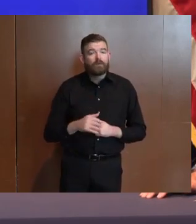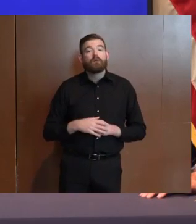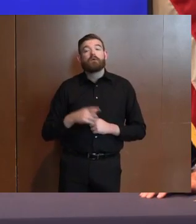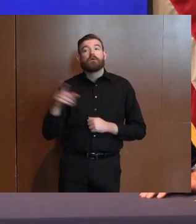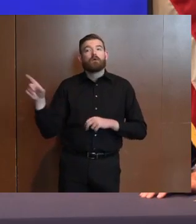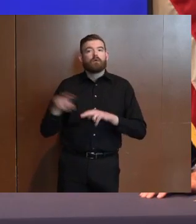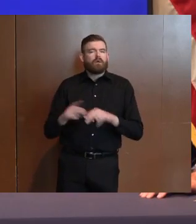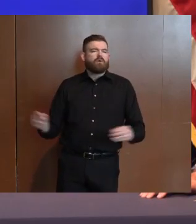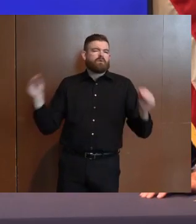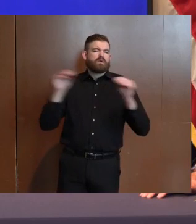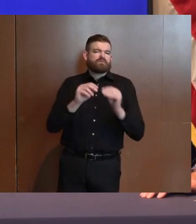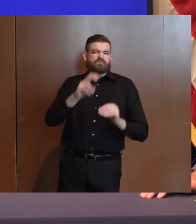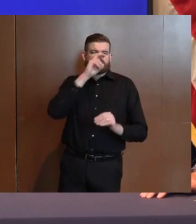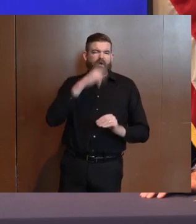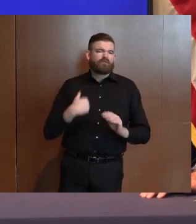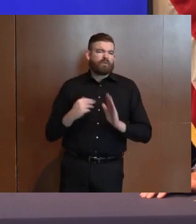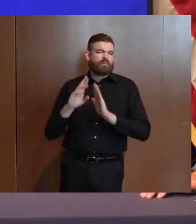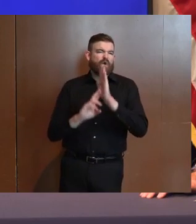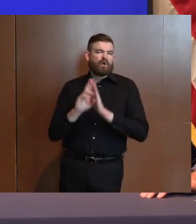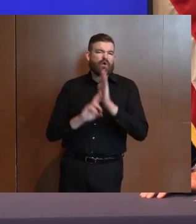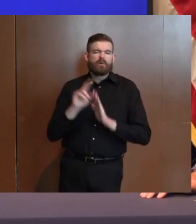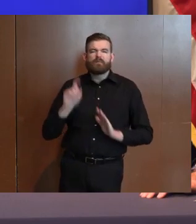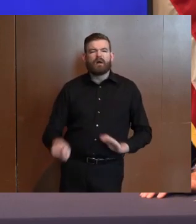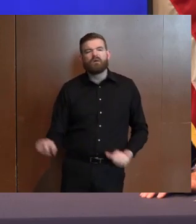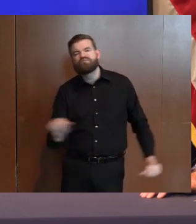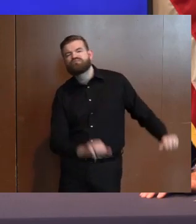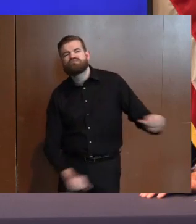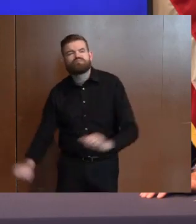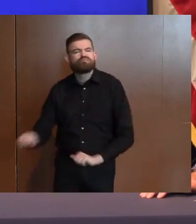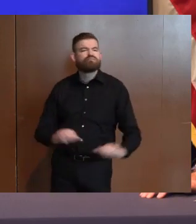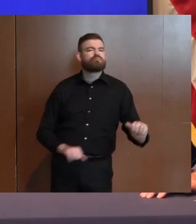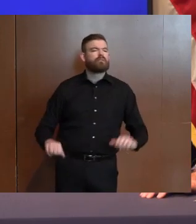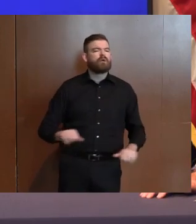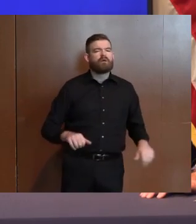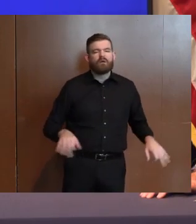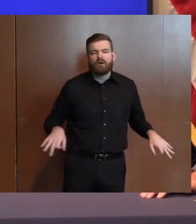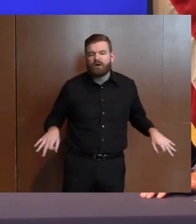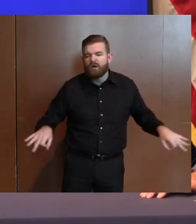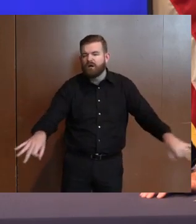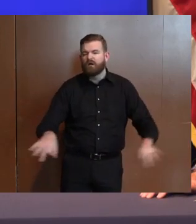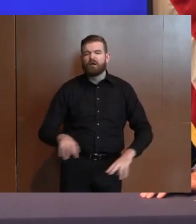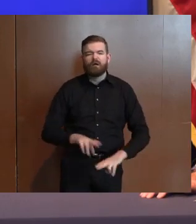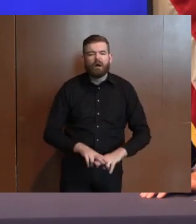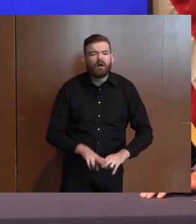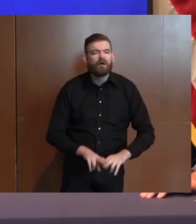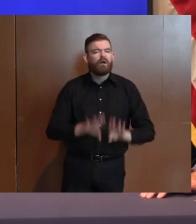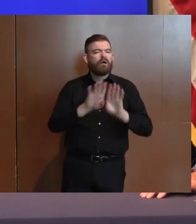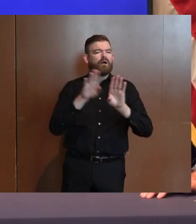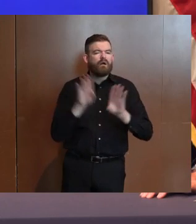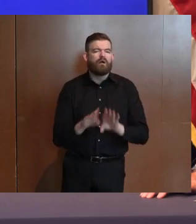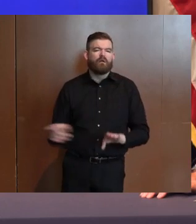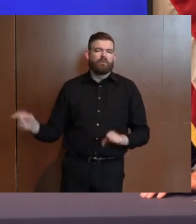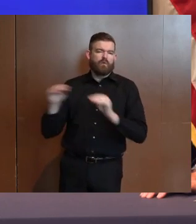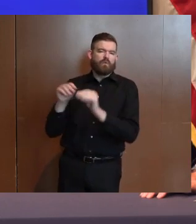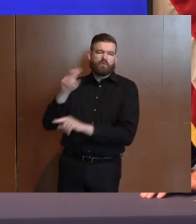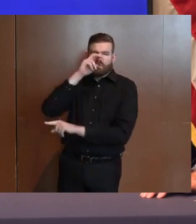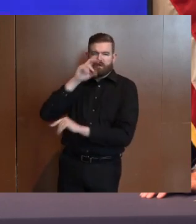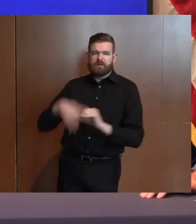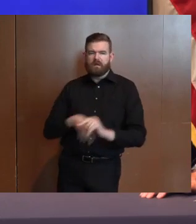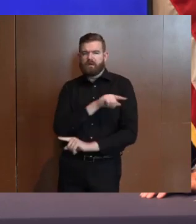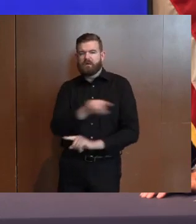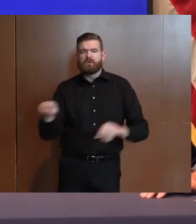terms of cleaning surfaces and disinfecting. But beyond that, we are doing the best we can working with